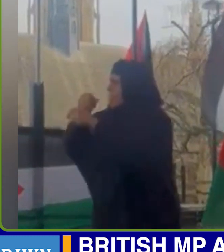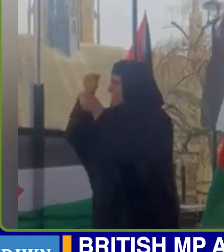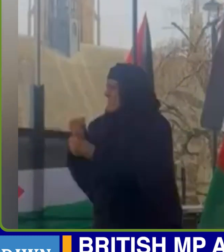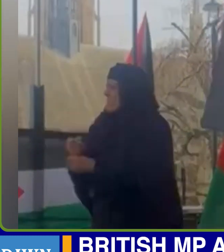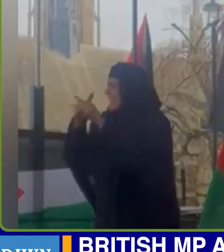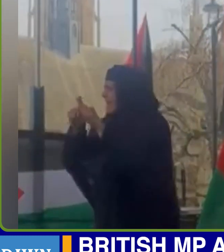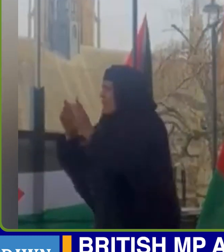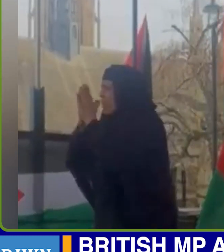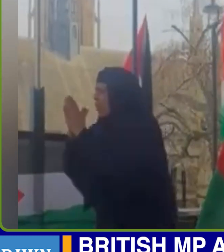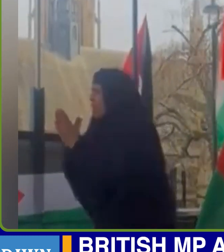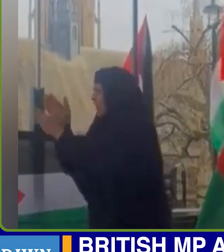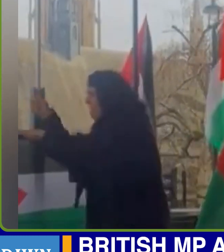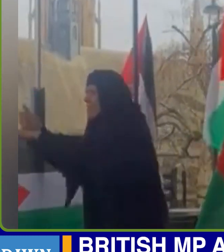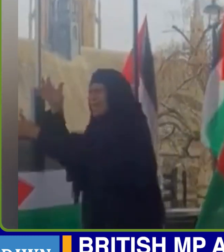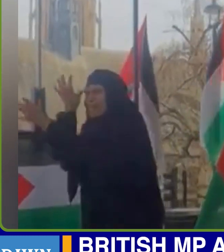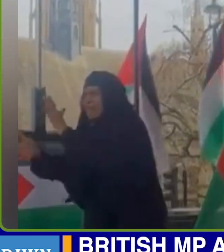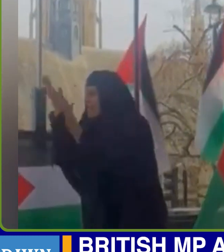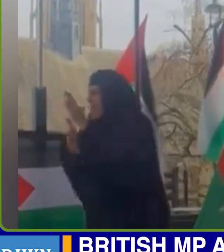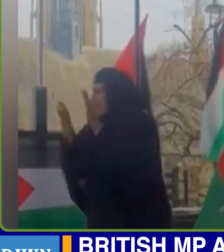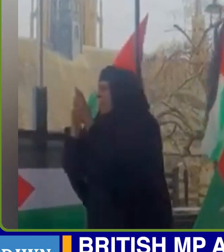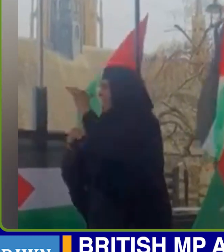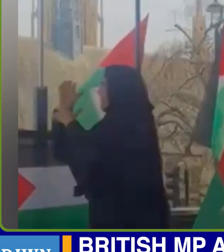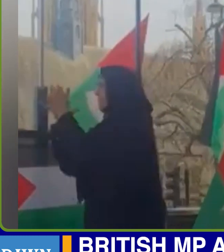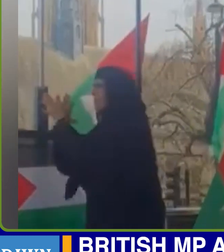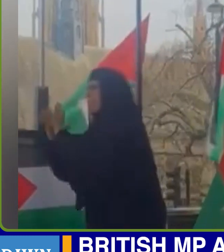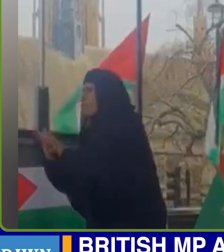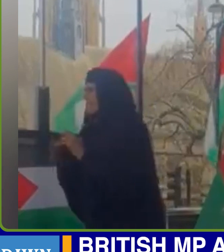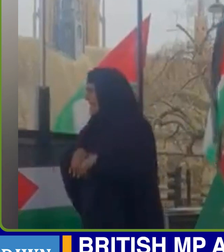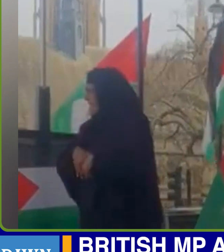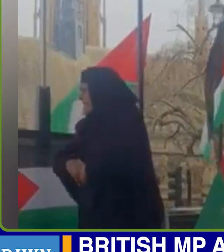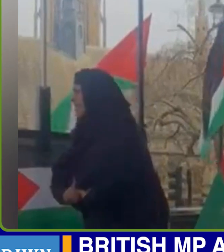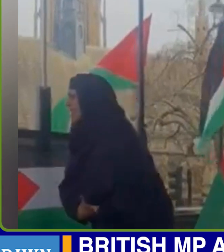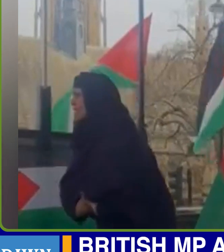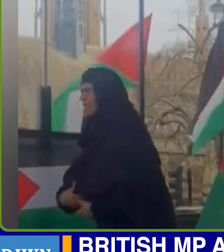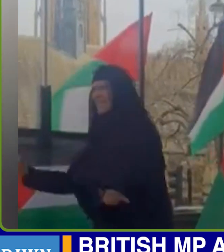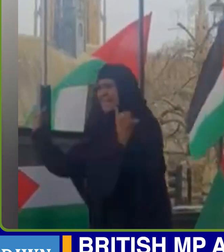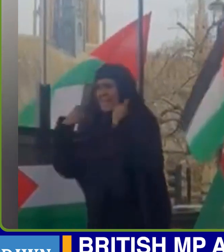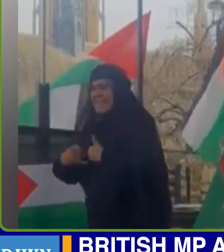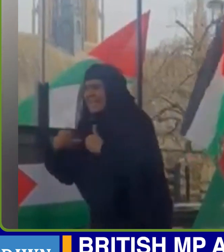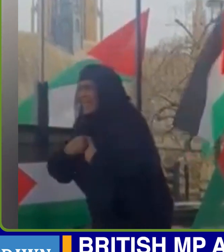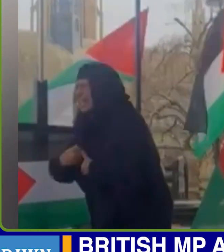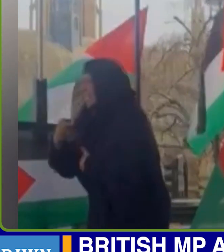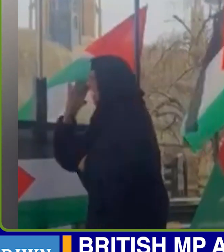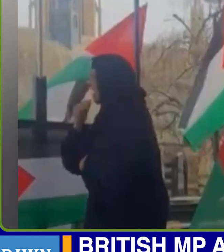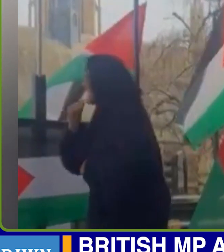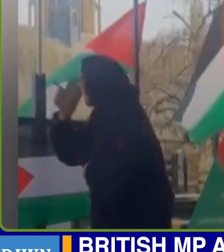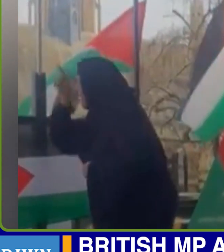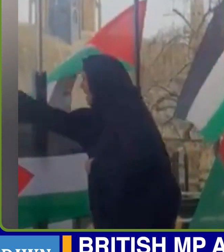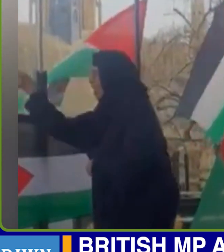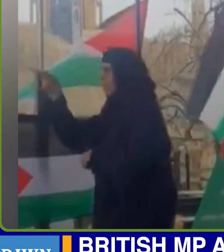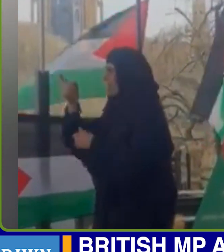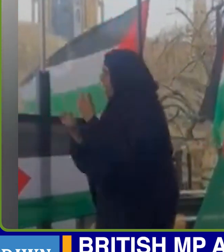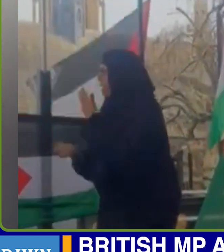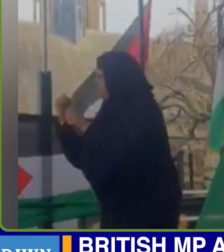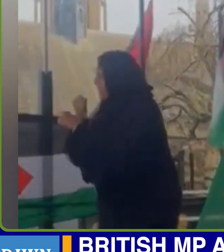other infrastructure. The starvation and disease caused by the deliberate, yes, the deliberate denial